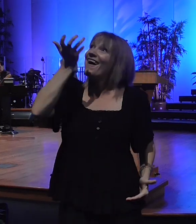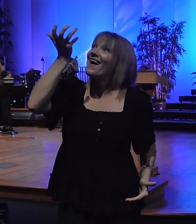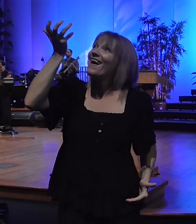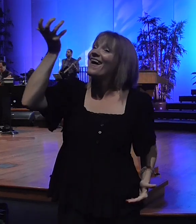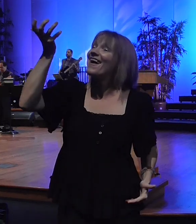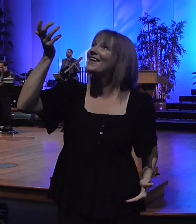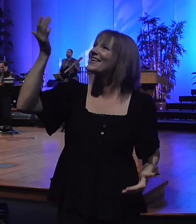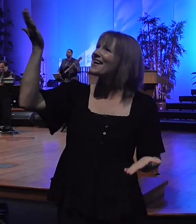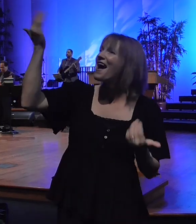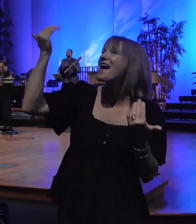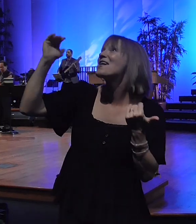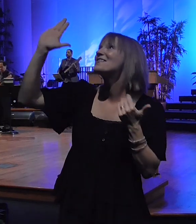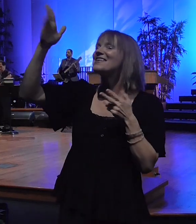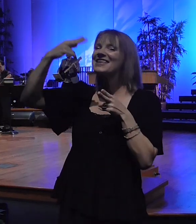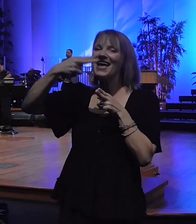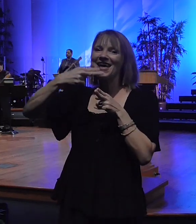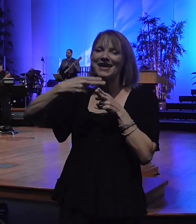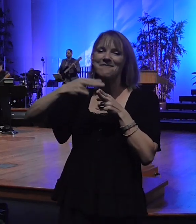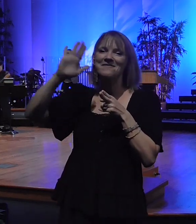Come write your